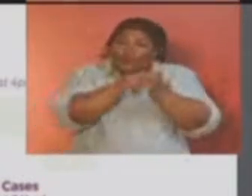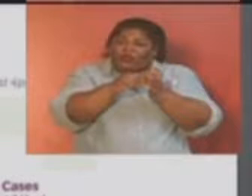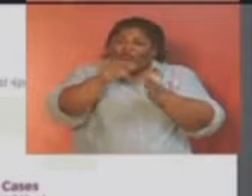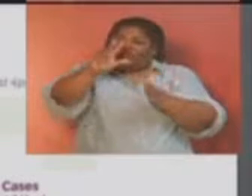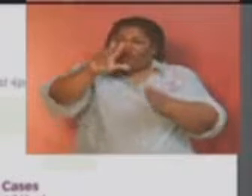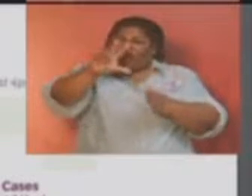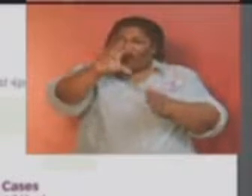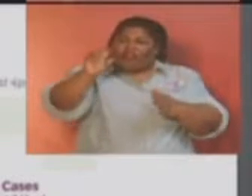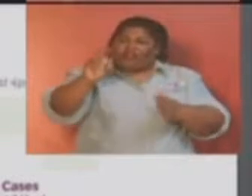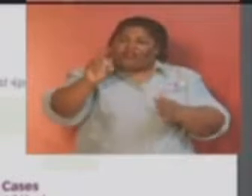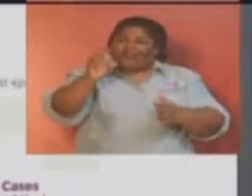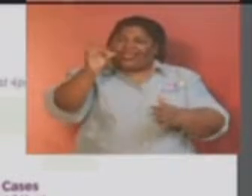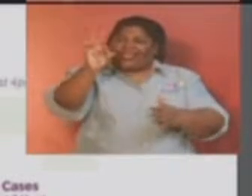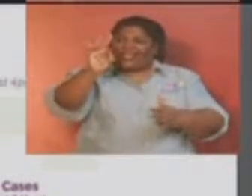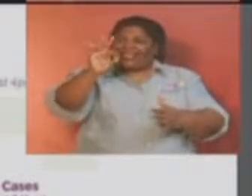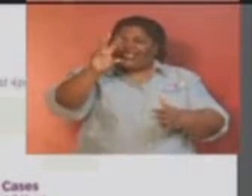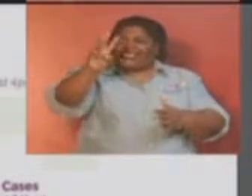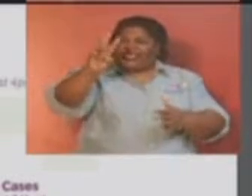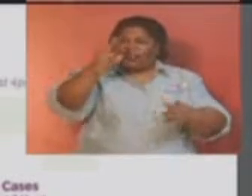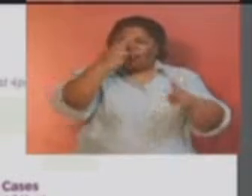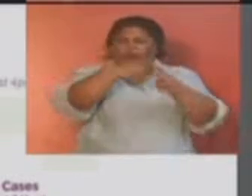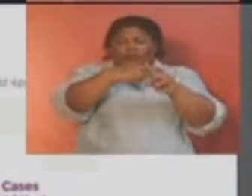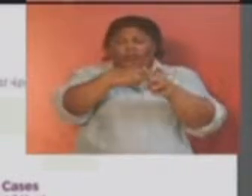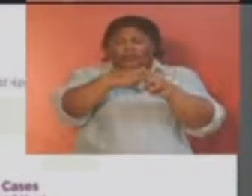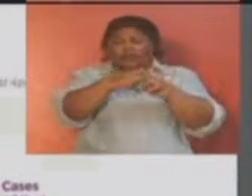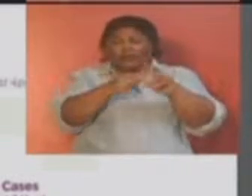12,396 total positives, we have